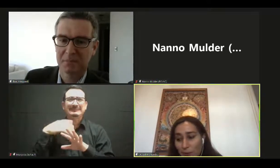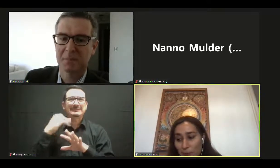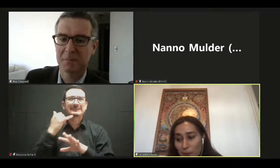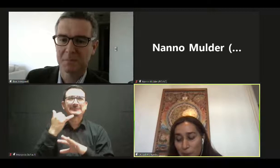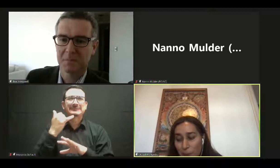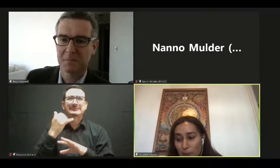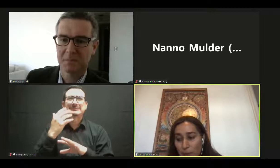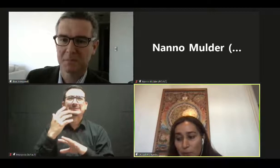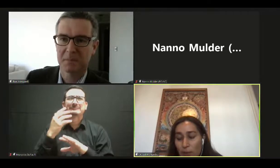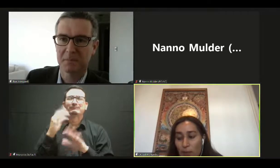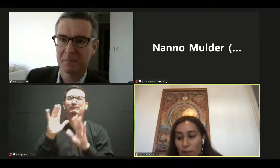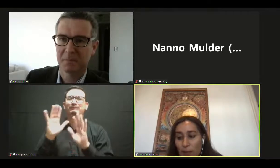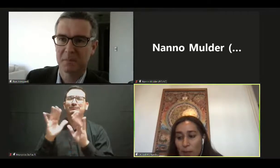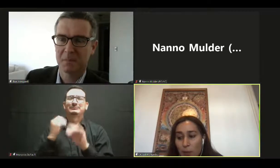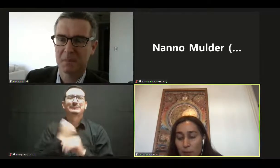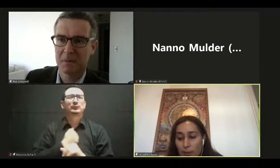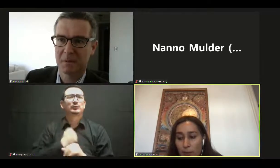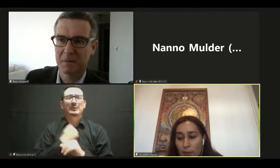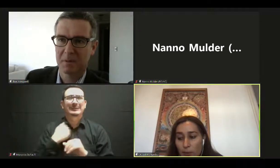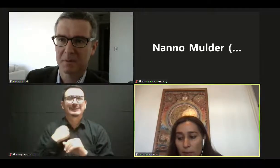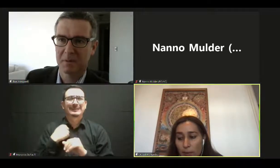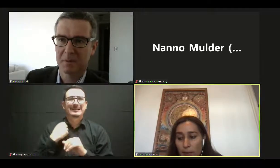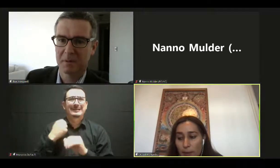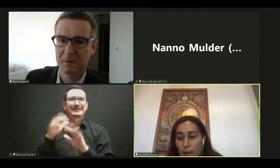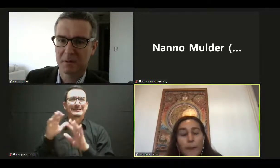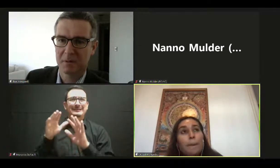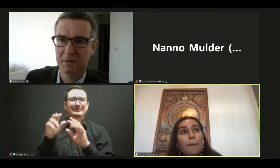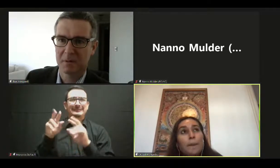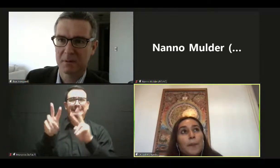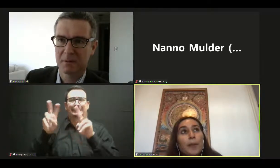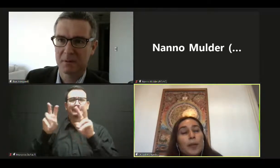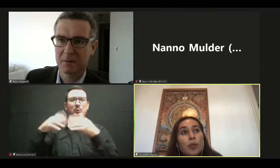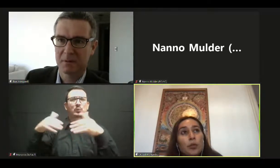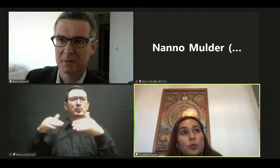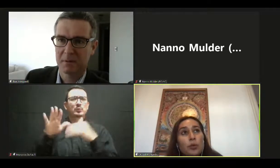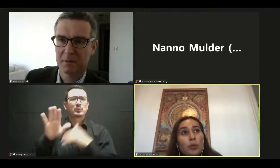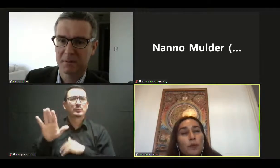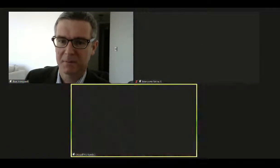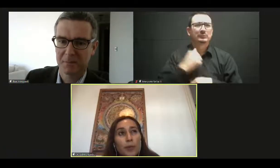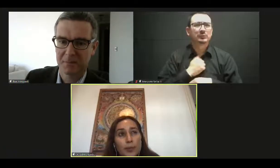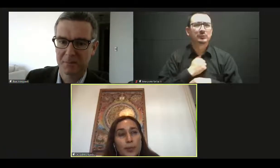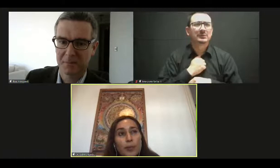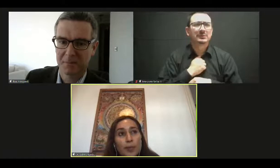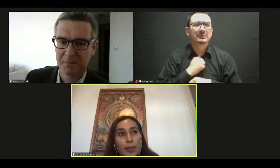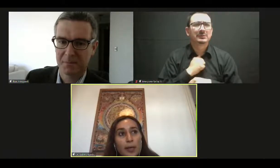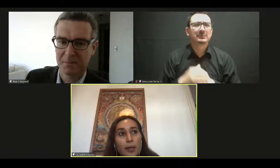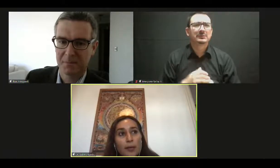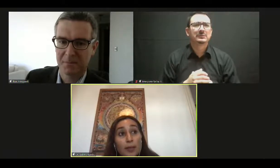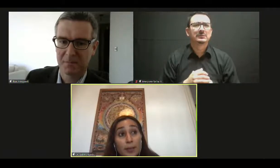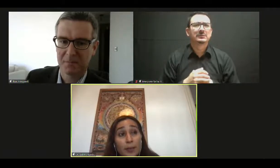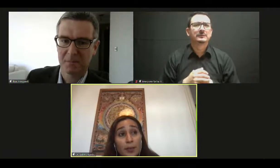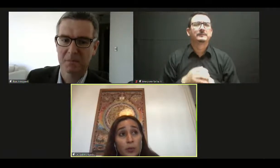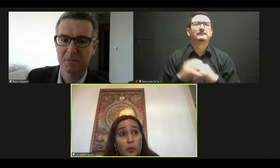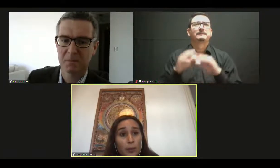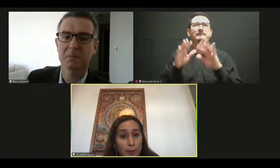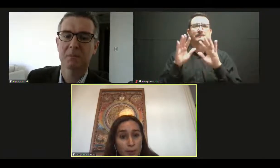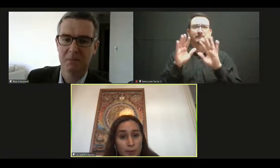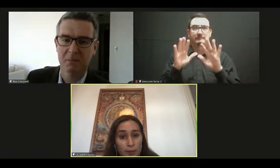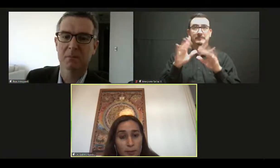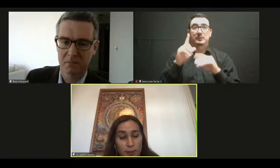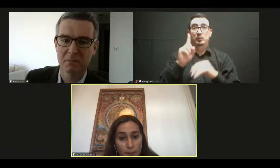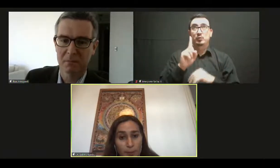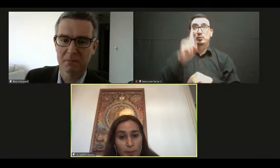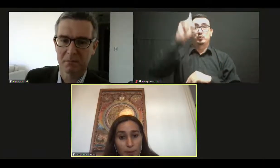and elsewhere. So, in the North-South context, I'm not sure of more recent agreements. There are some, I think, more with the